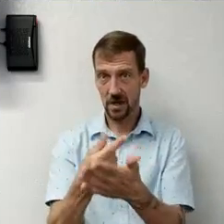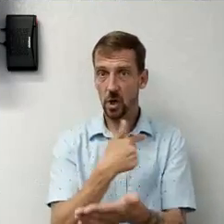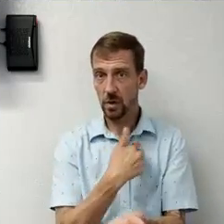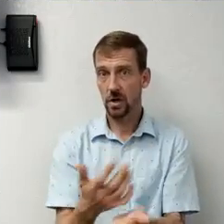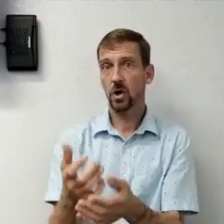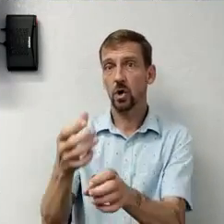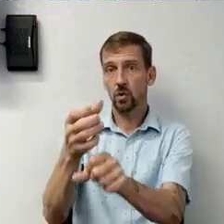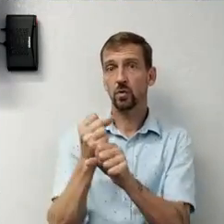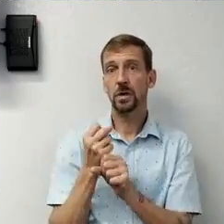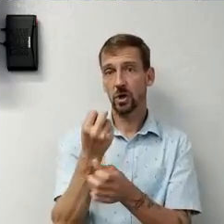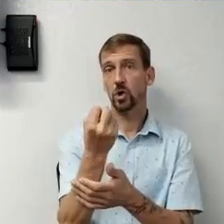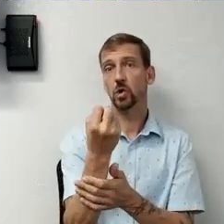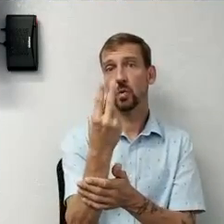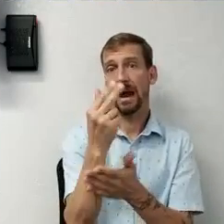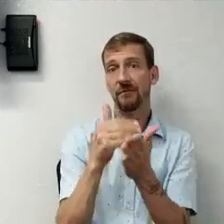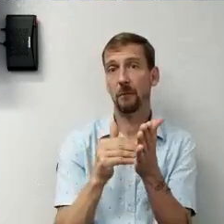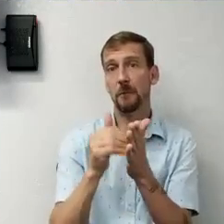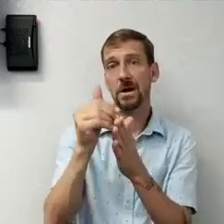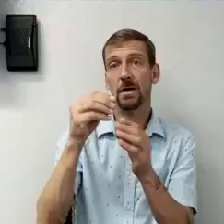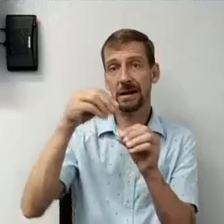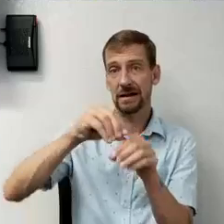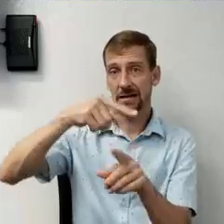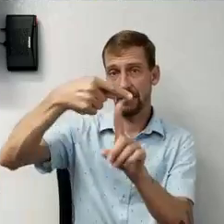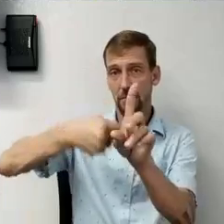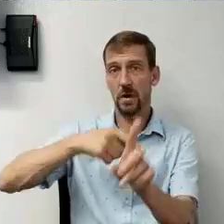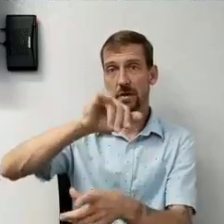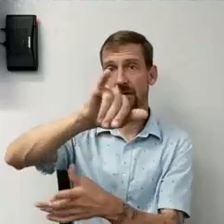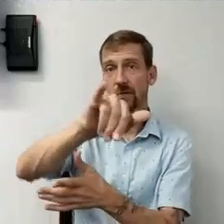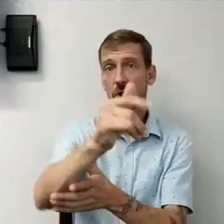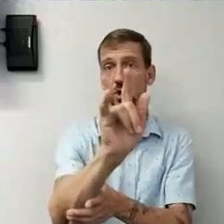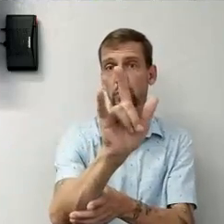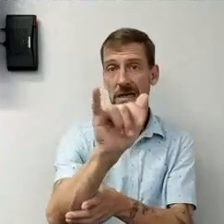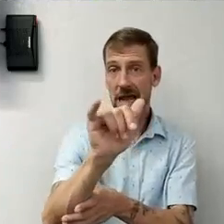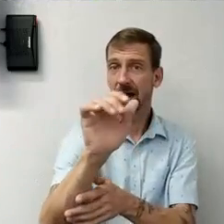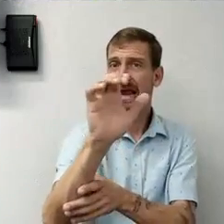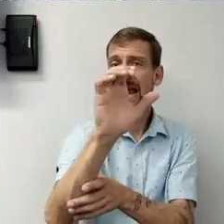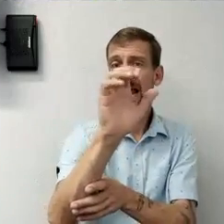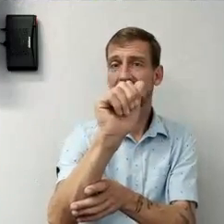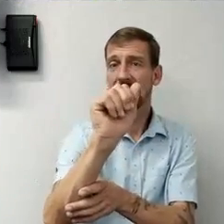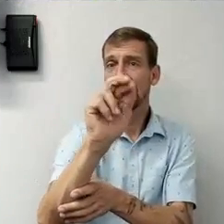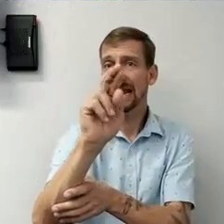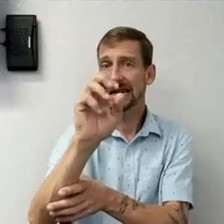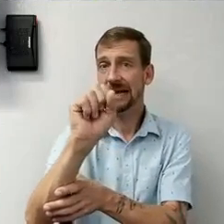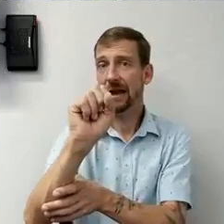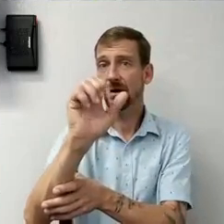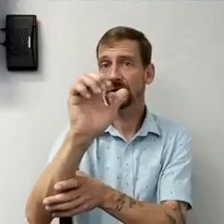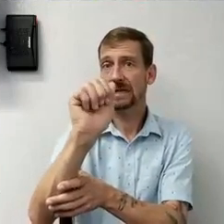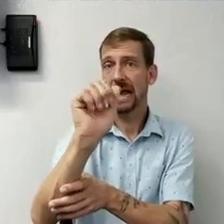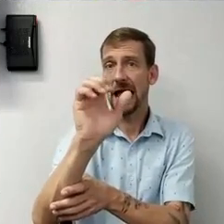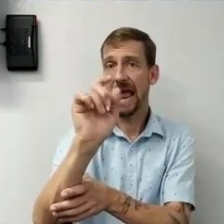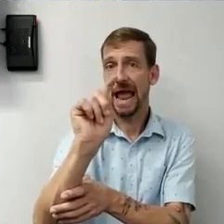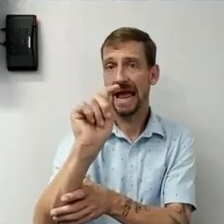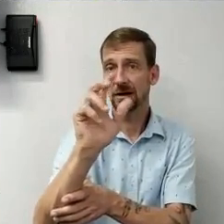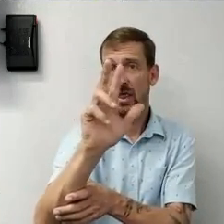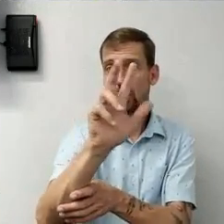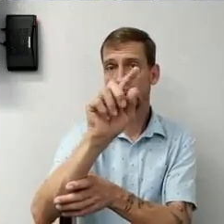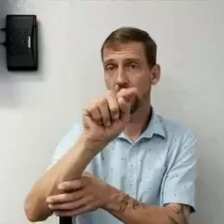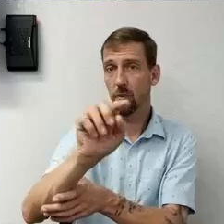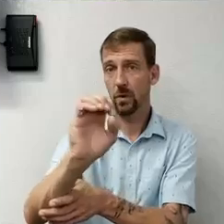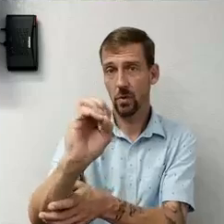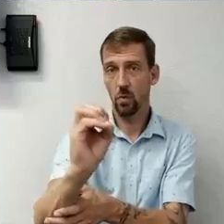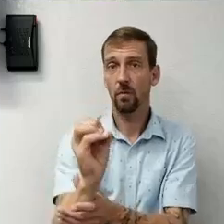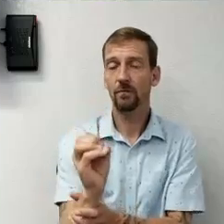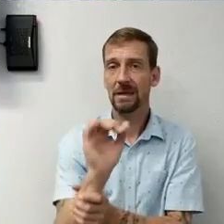million in the month of July. That was part of the CARES Act 3.0. So that's the